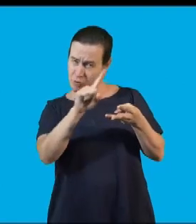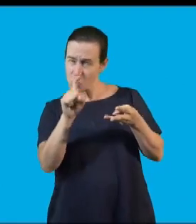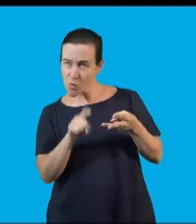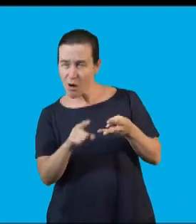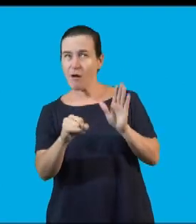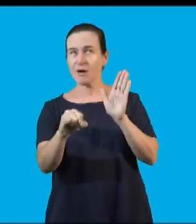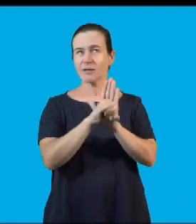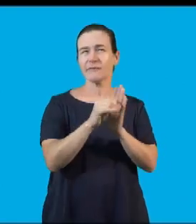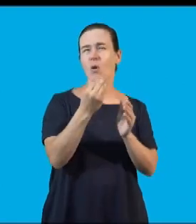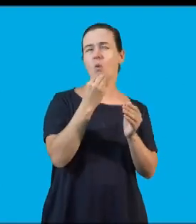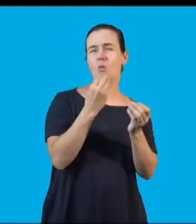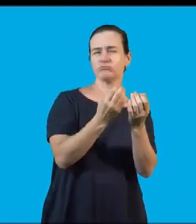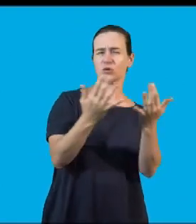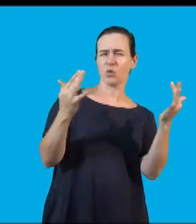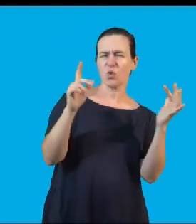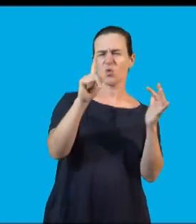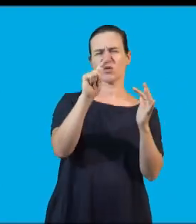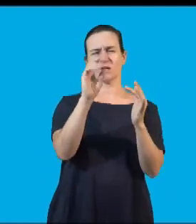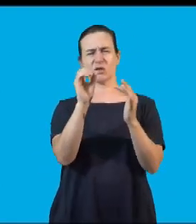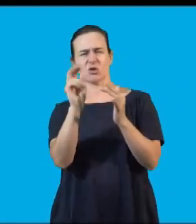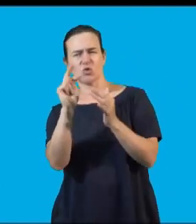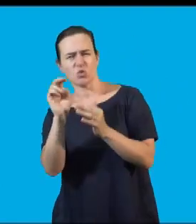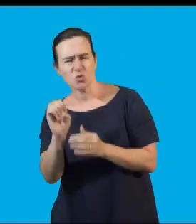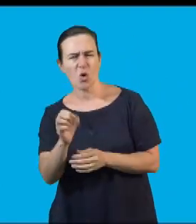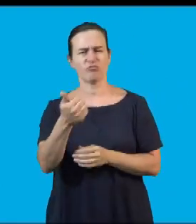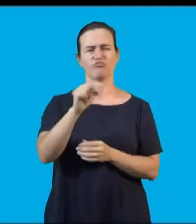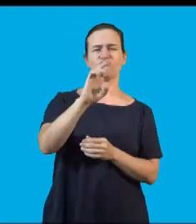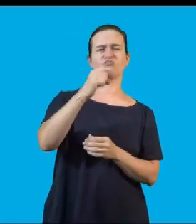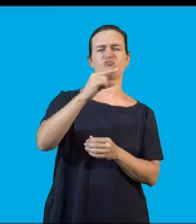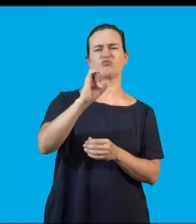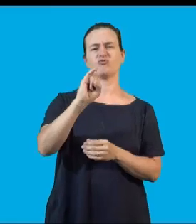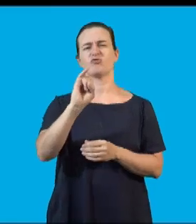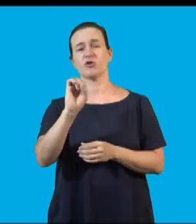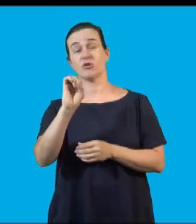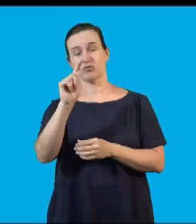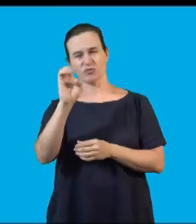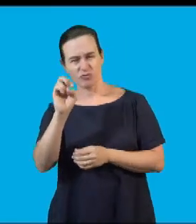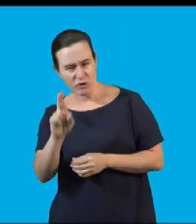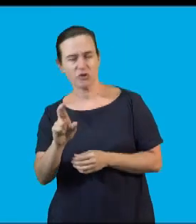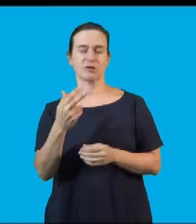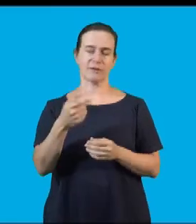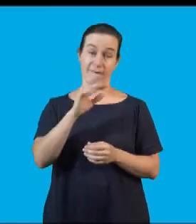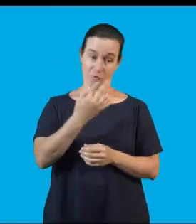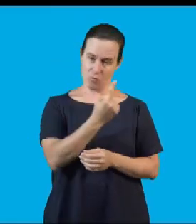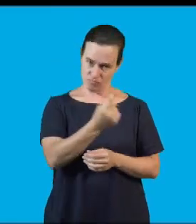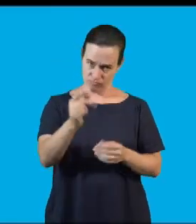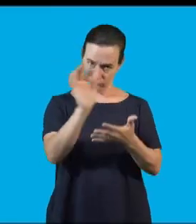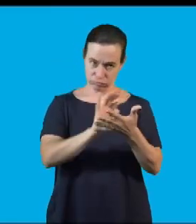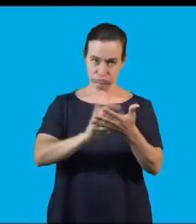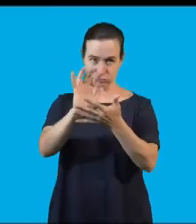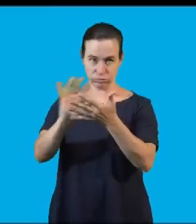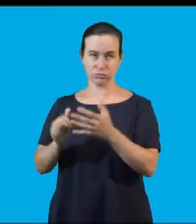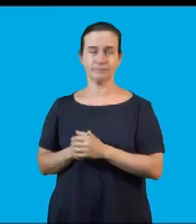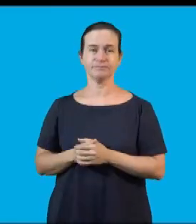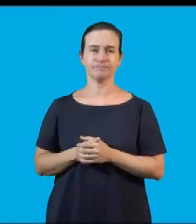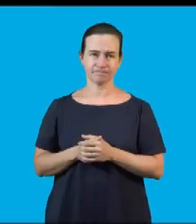the audience, tone, register required for each type of text. While we were unpacking